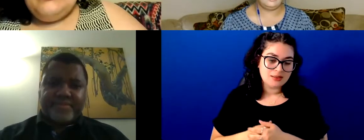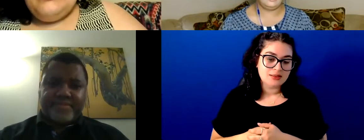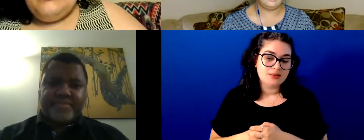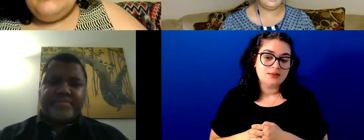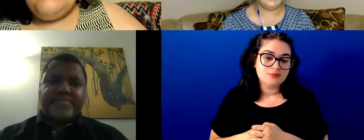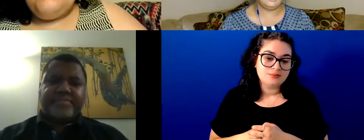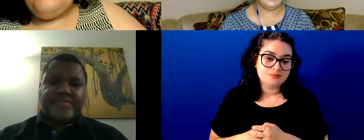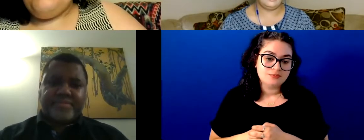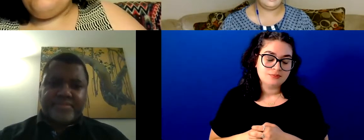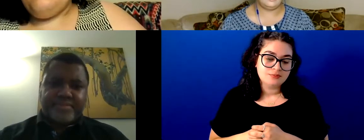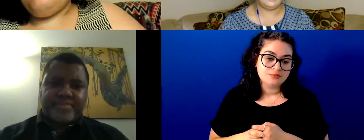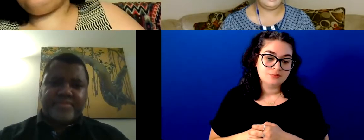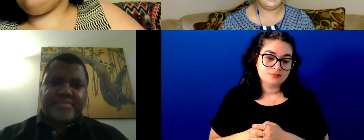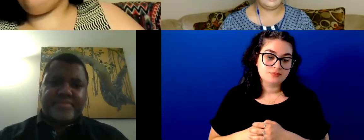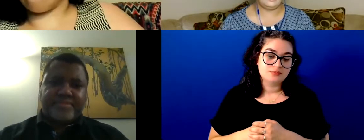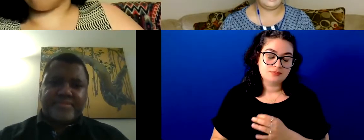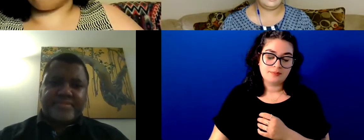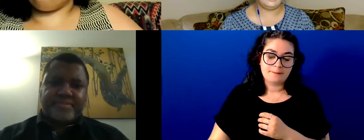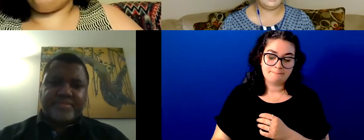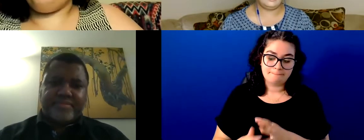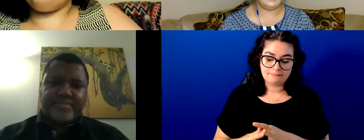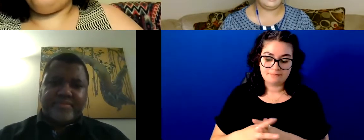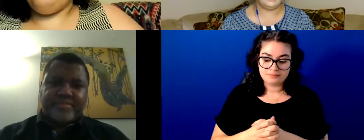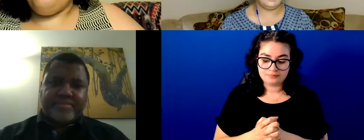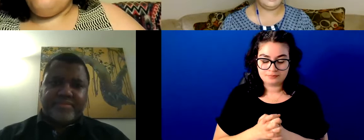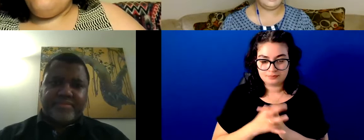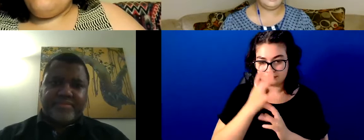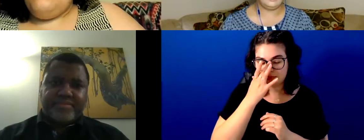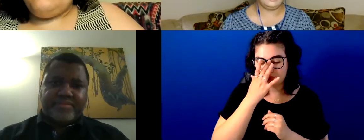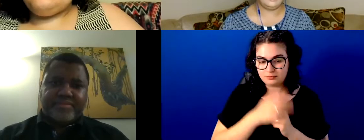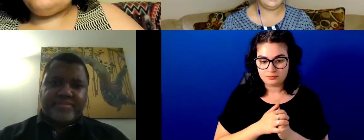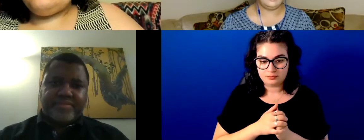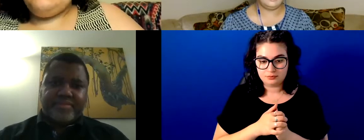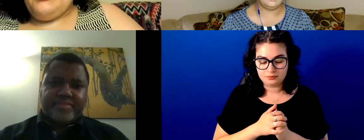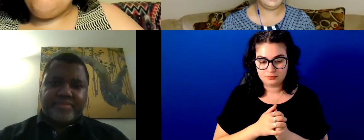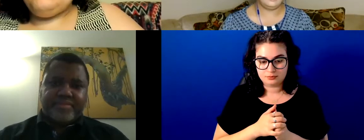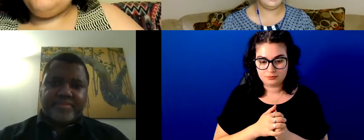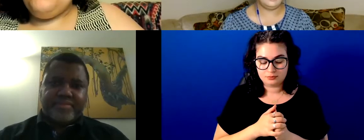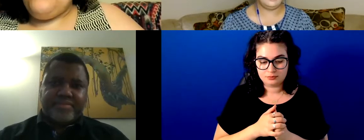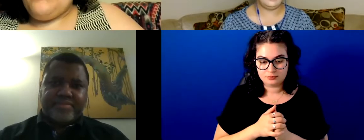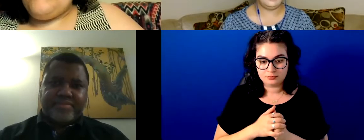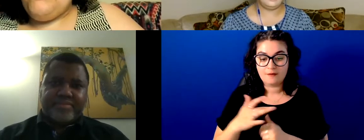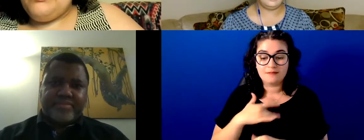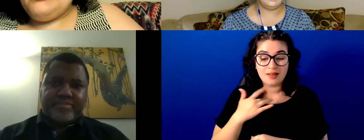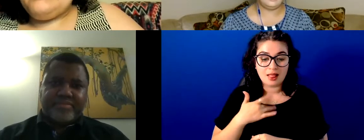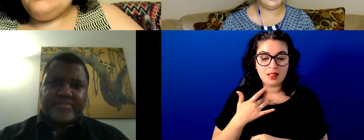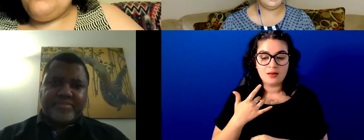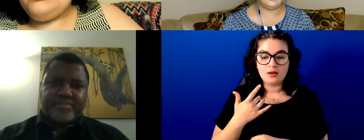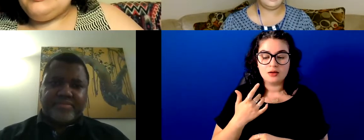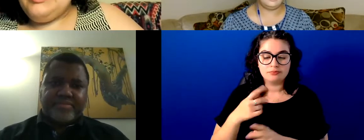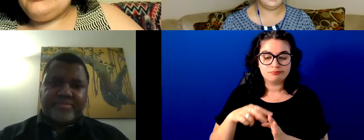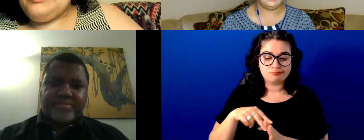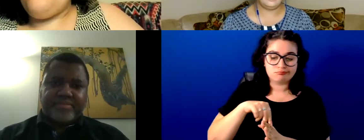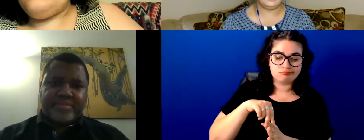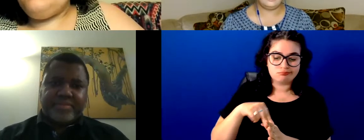And this like pull and throw of like constantly having to be aware of what is and what